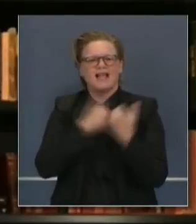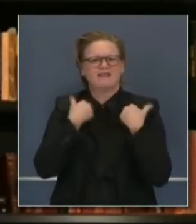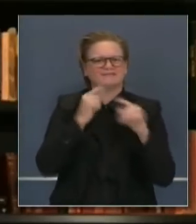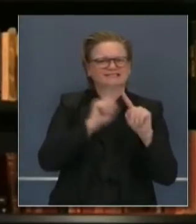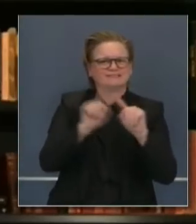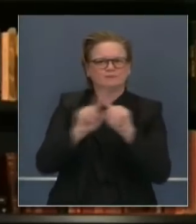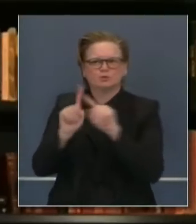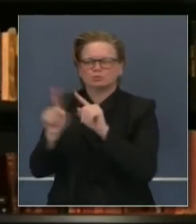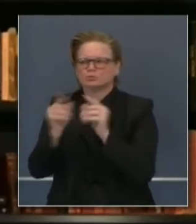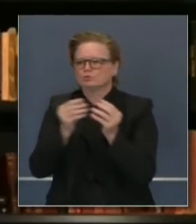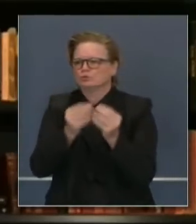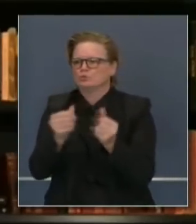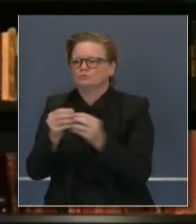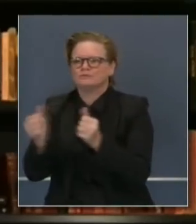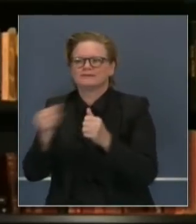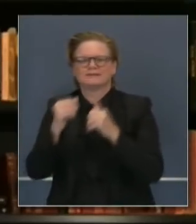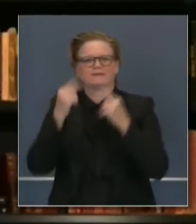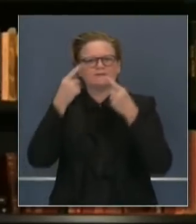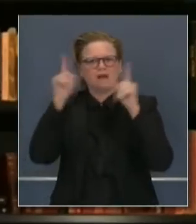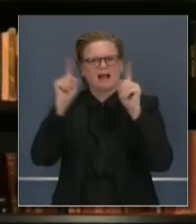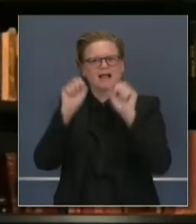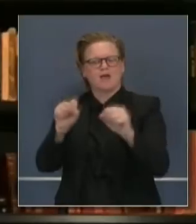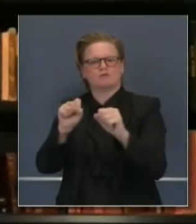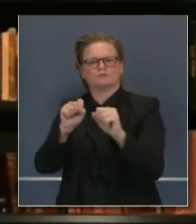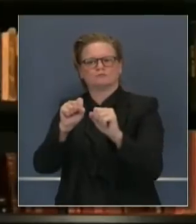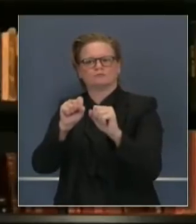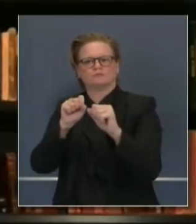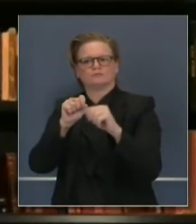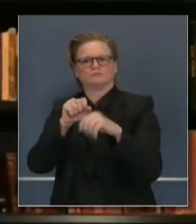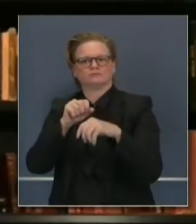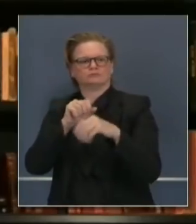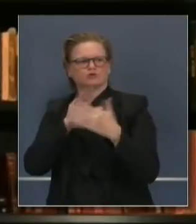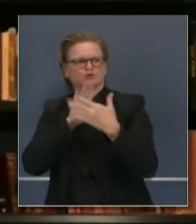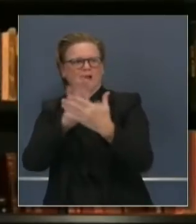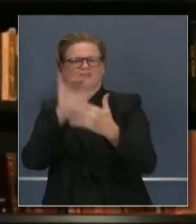finally address this challenging